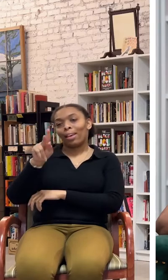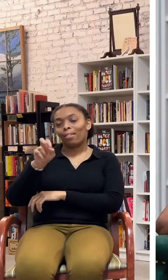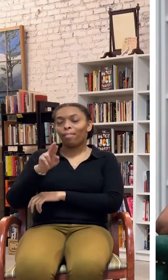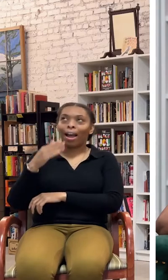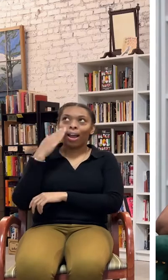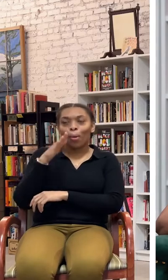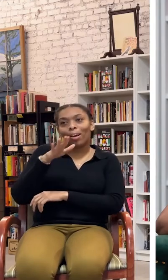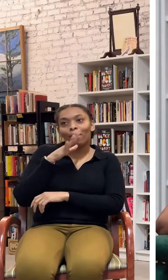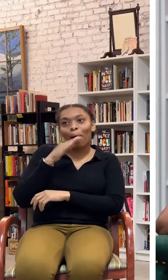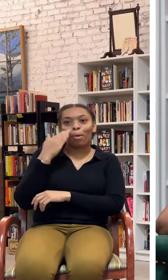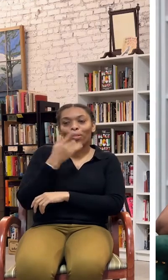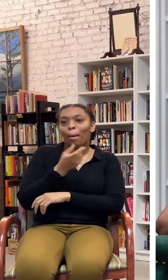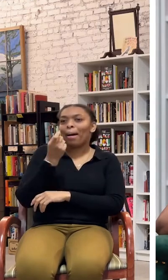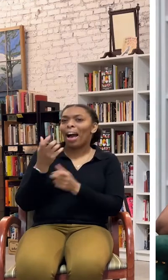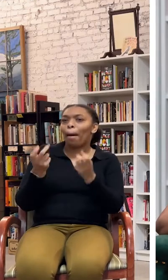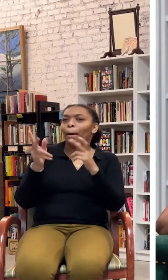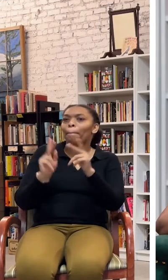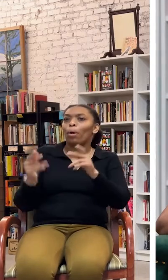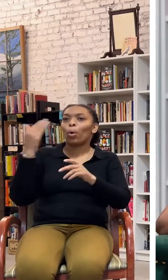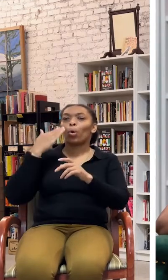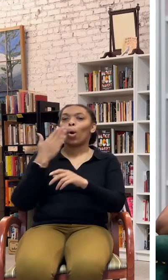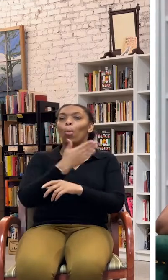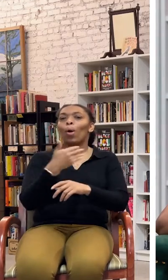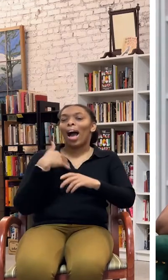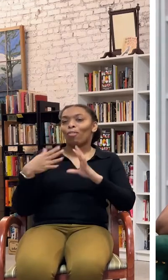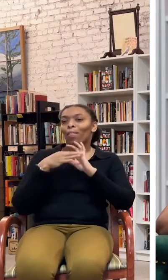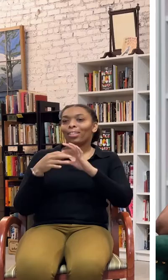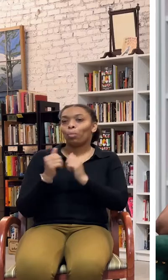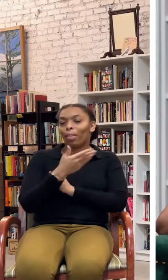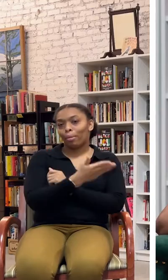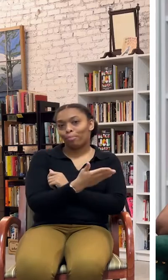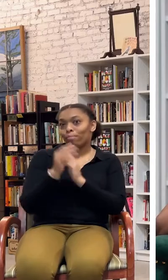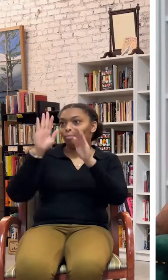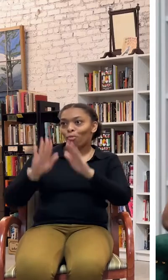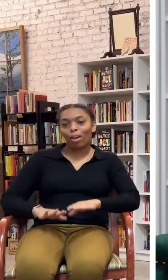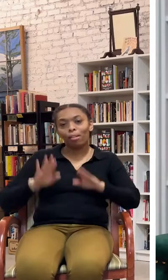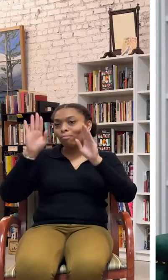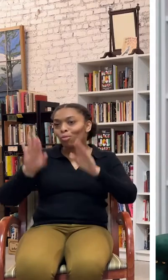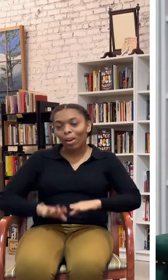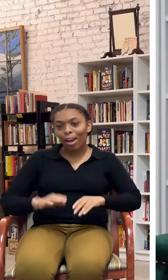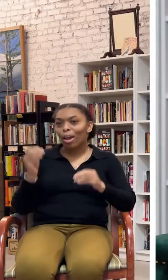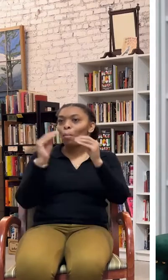knows him, but other people who know Kleaver have a relationship with him. Excellent. Excellent. More hands. All the hands.